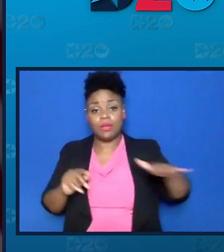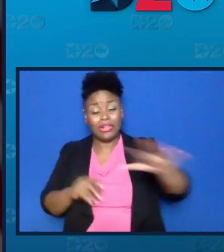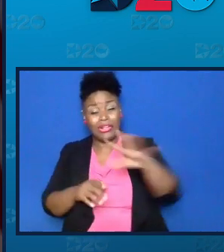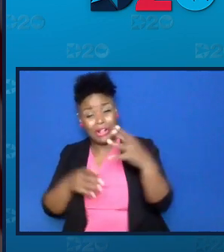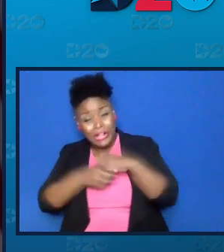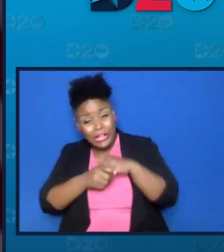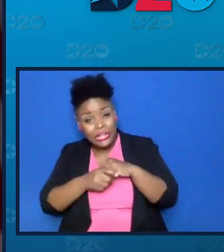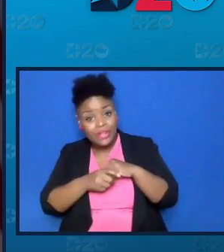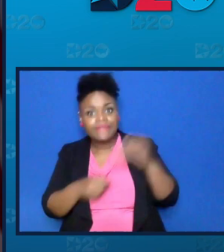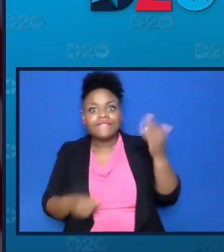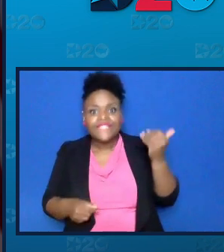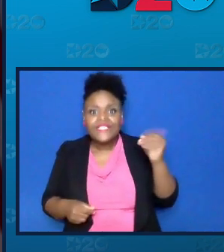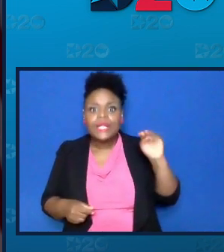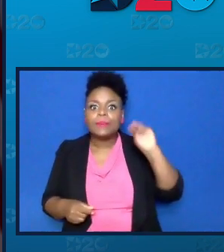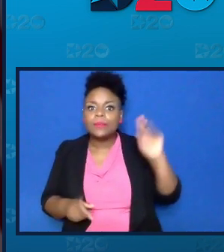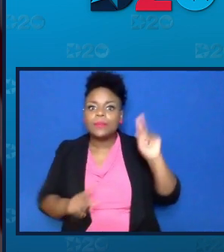Medicaid,